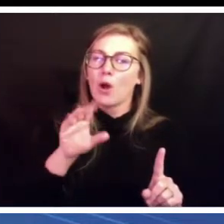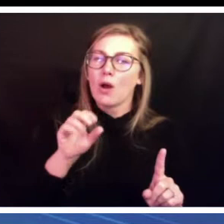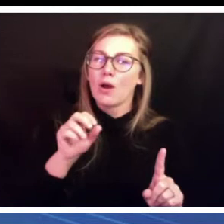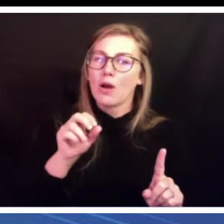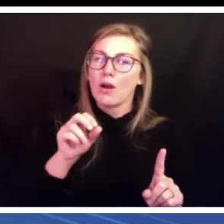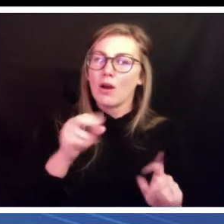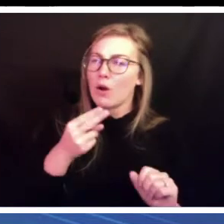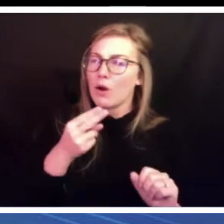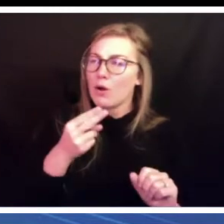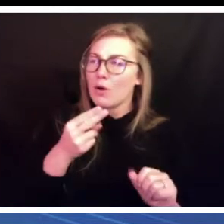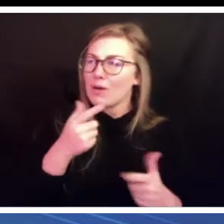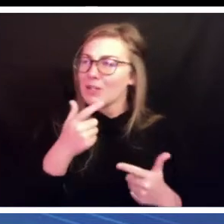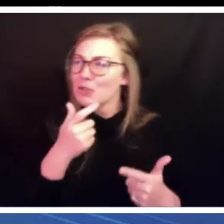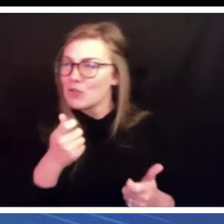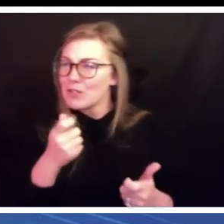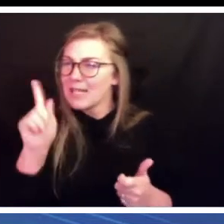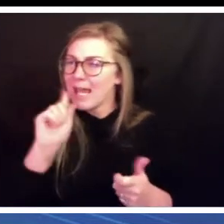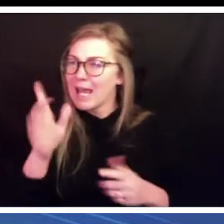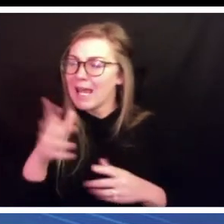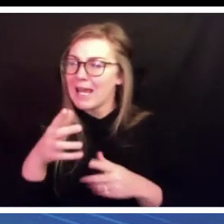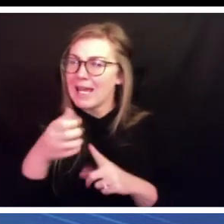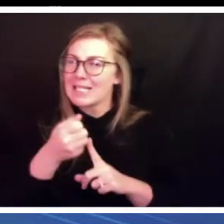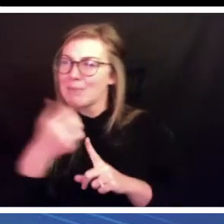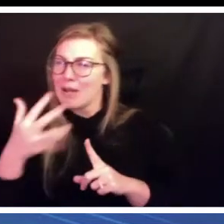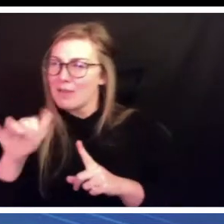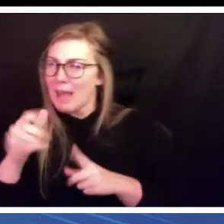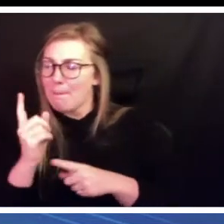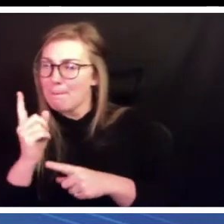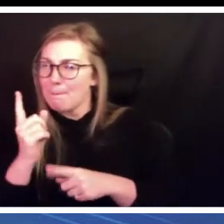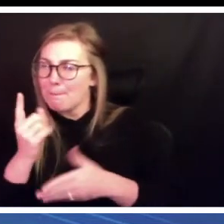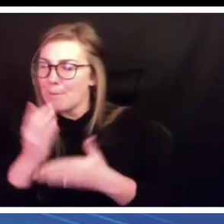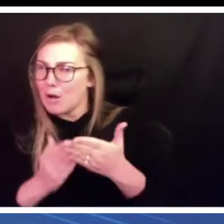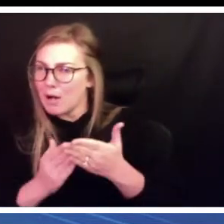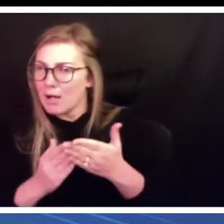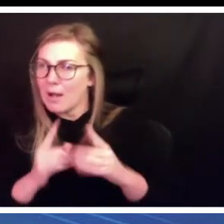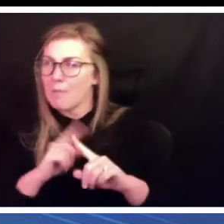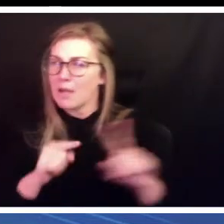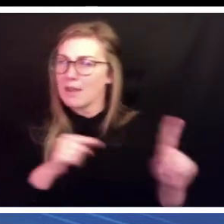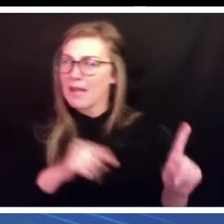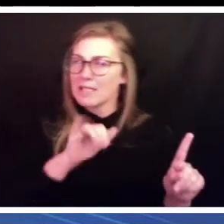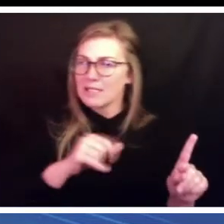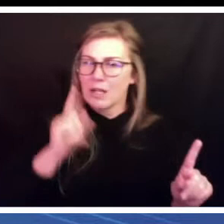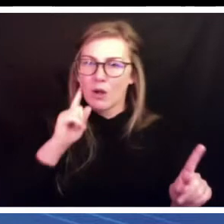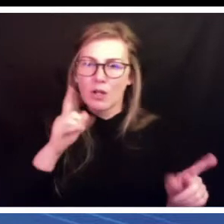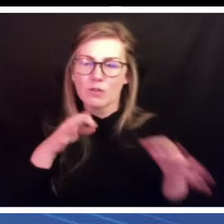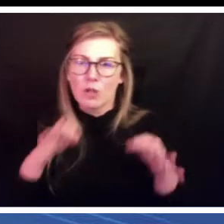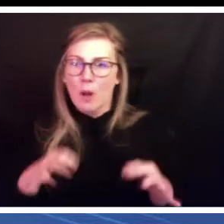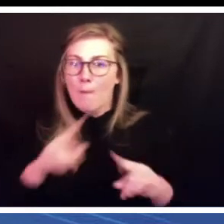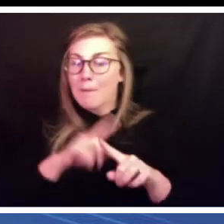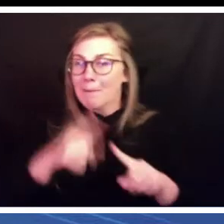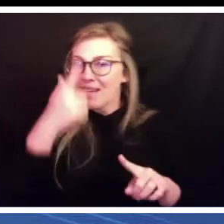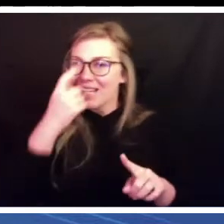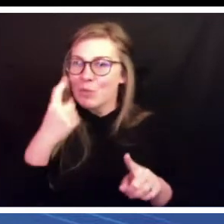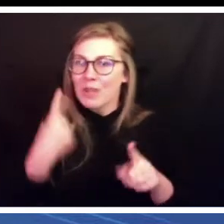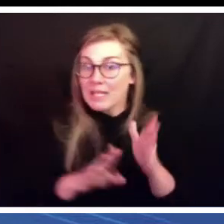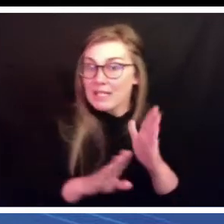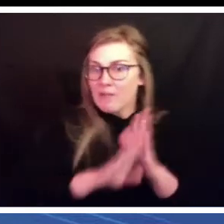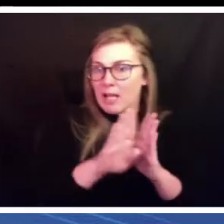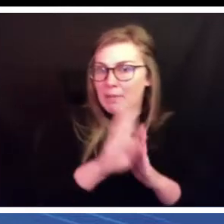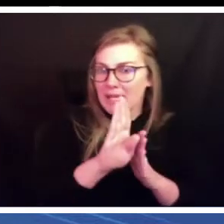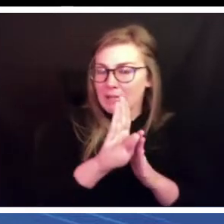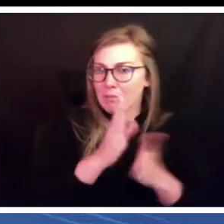narration. So that's part of what we've done. And that works quite well with certain things, but with an audience that's, you know,